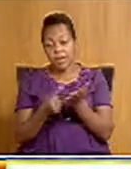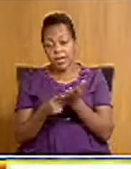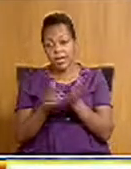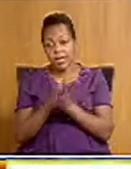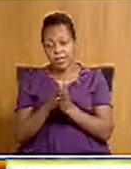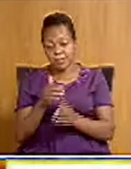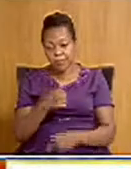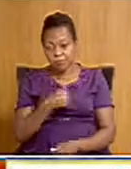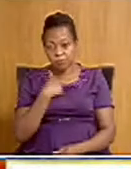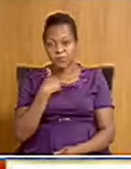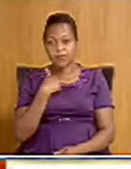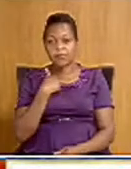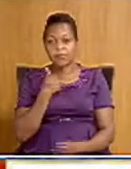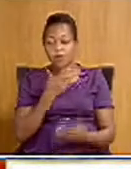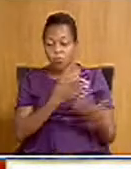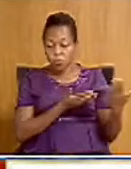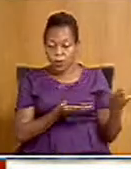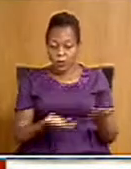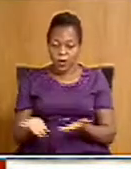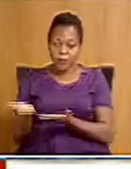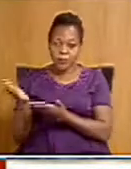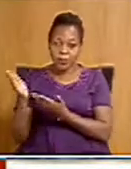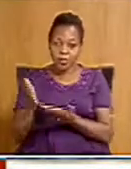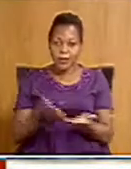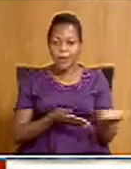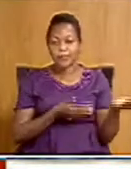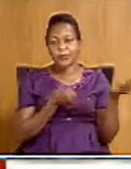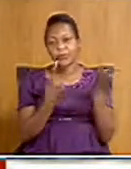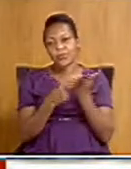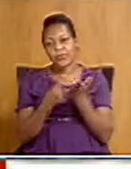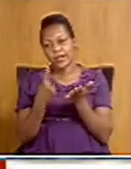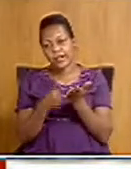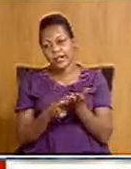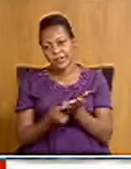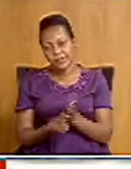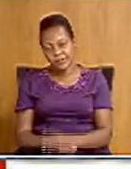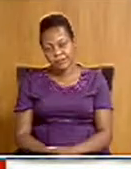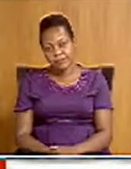myself welcome you to Uganda.